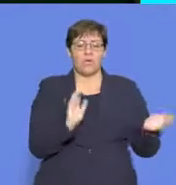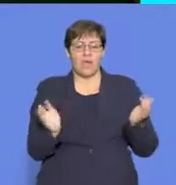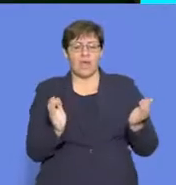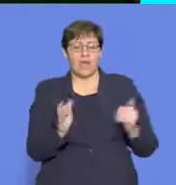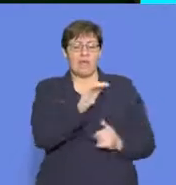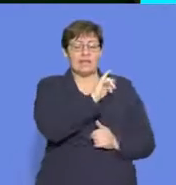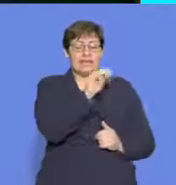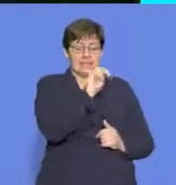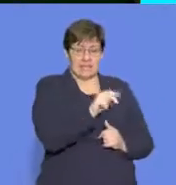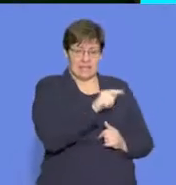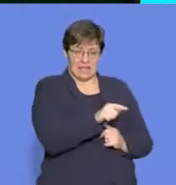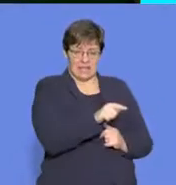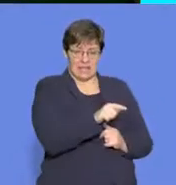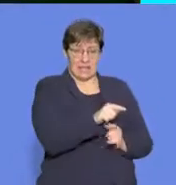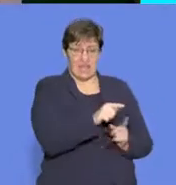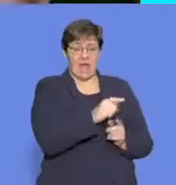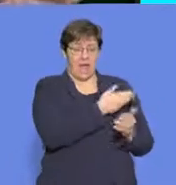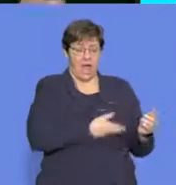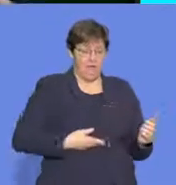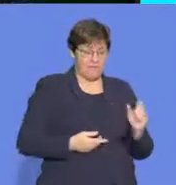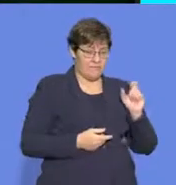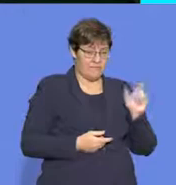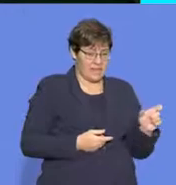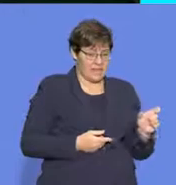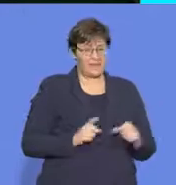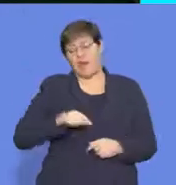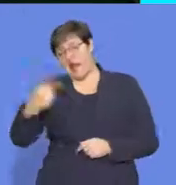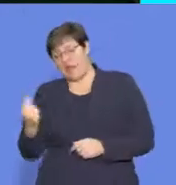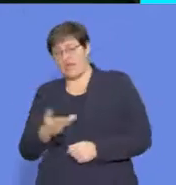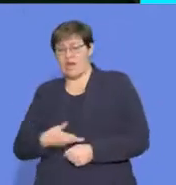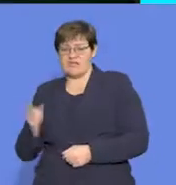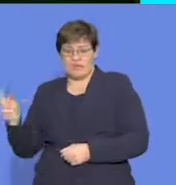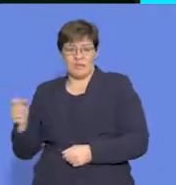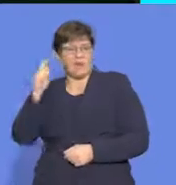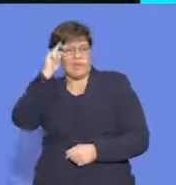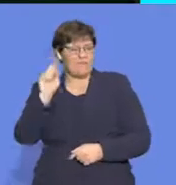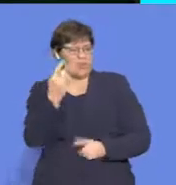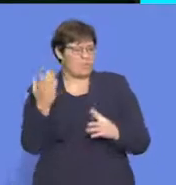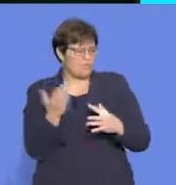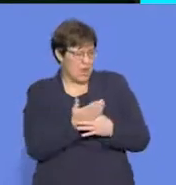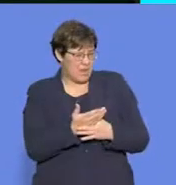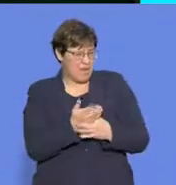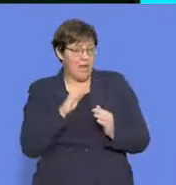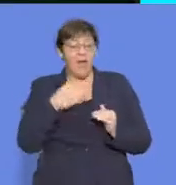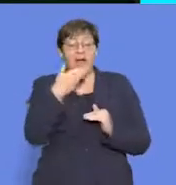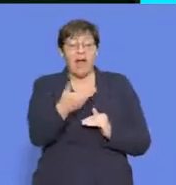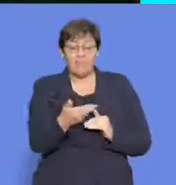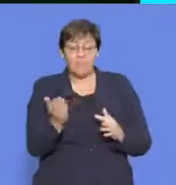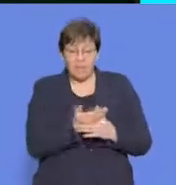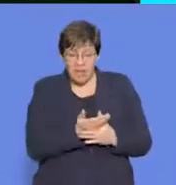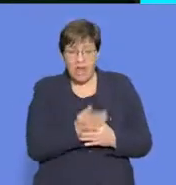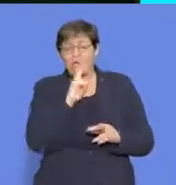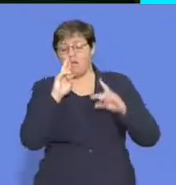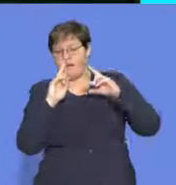of comparing a zinc half cell to other half cells. But I think it's time for a short break. When we be